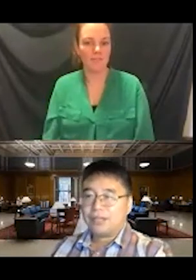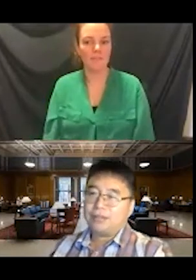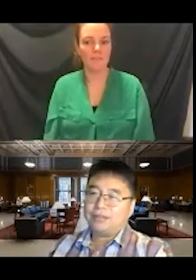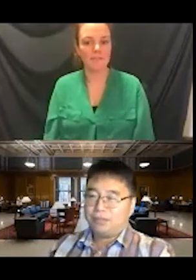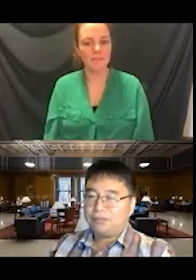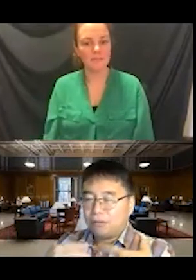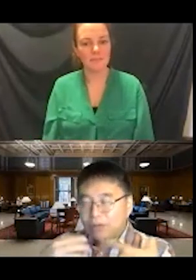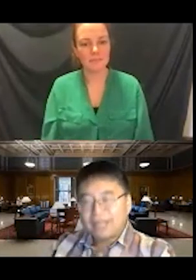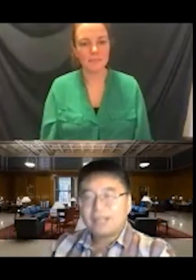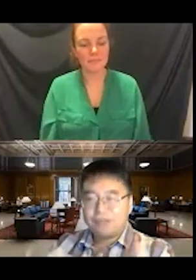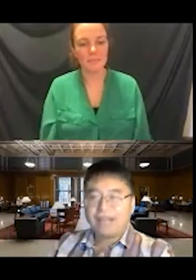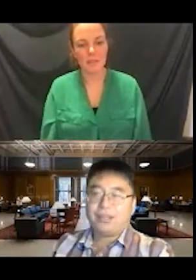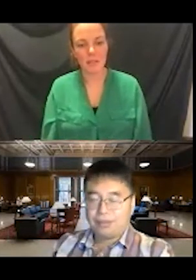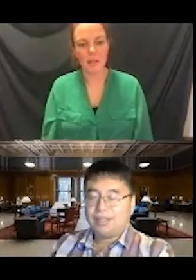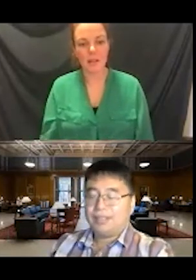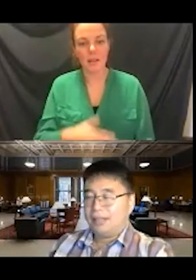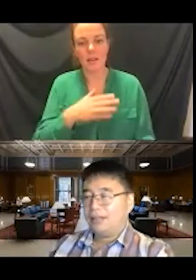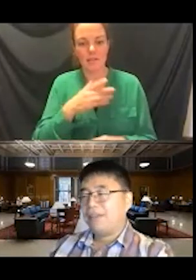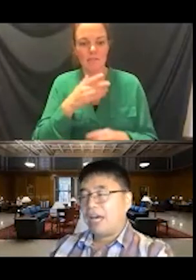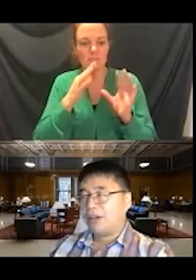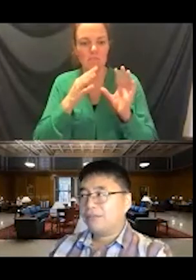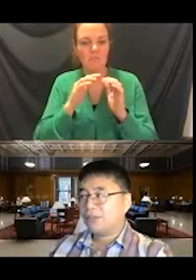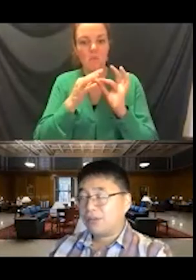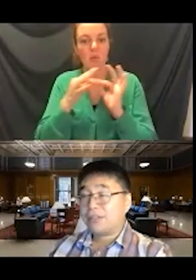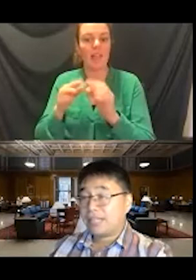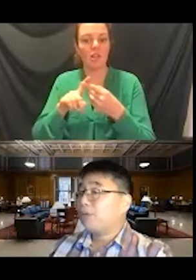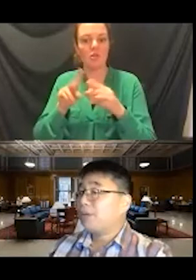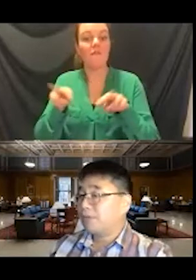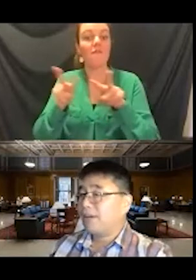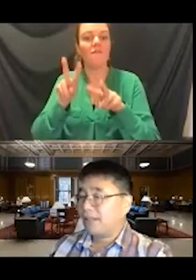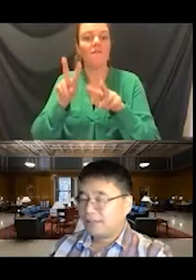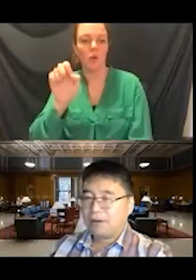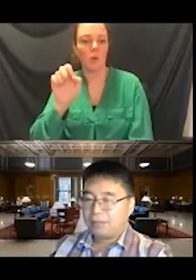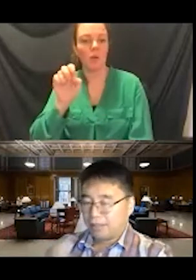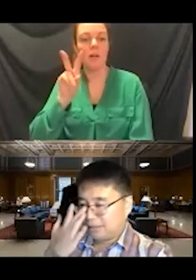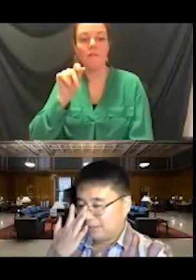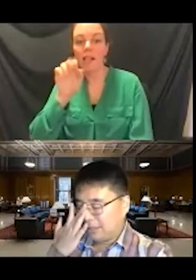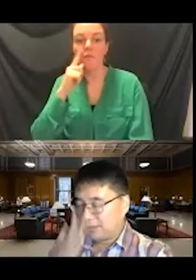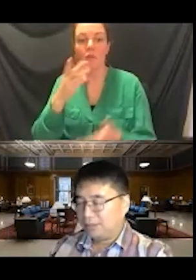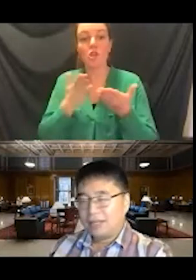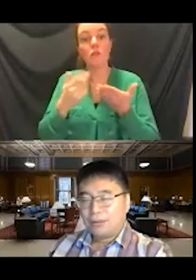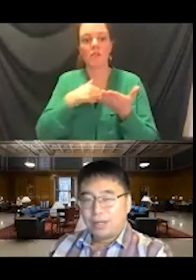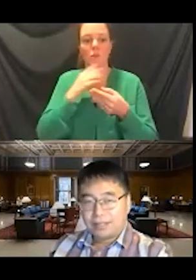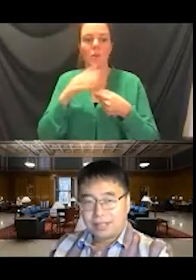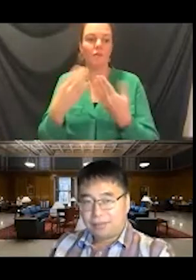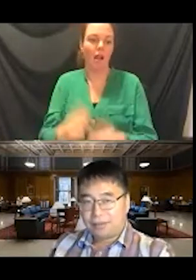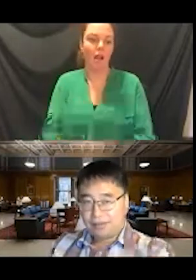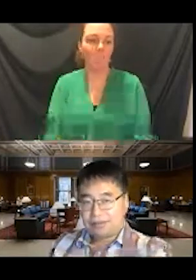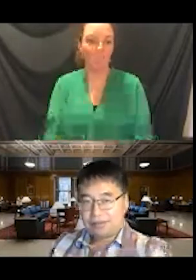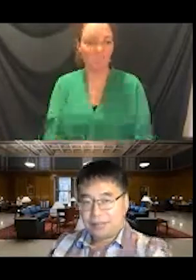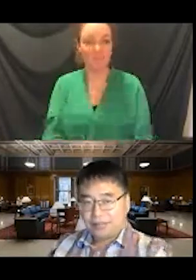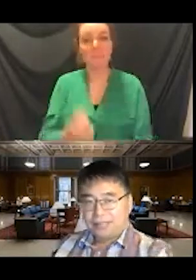questions and you know, related to value of the services that we provide as department, right? So one